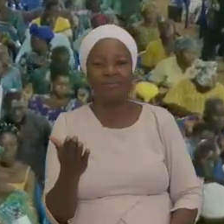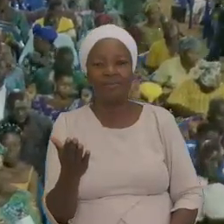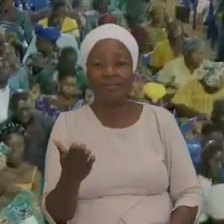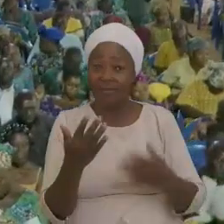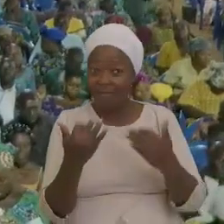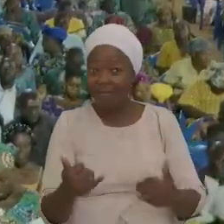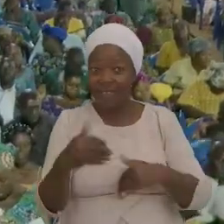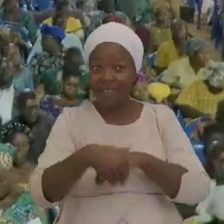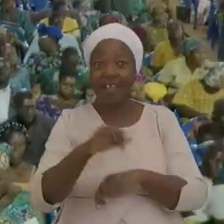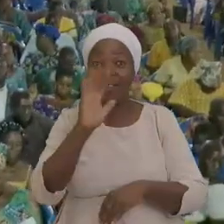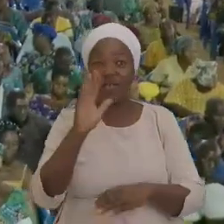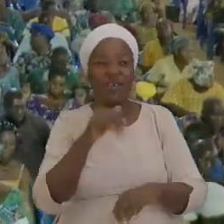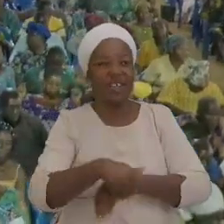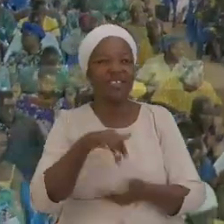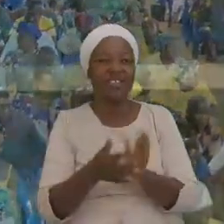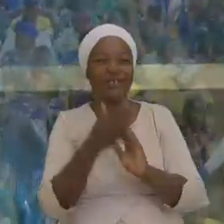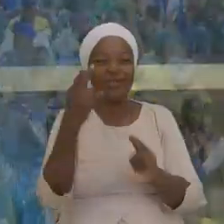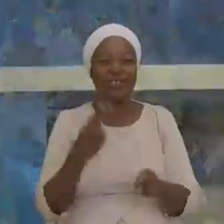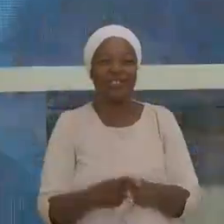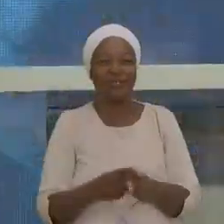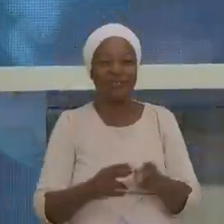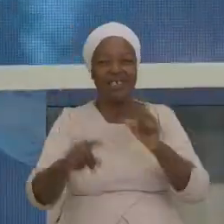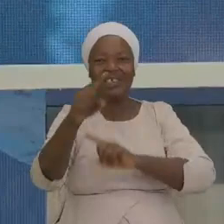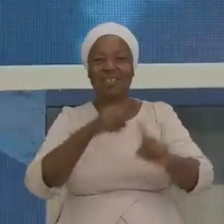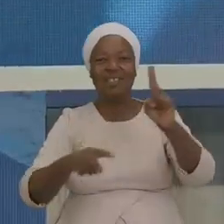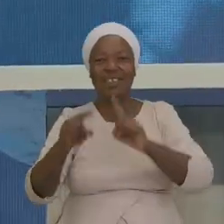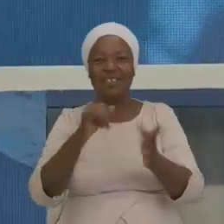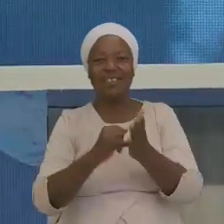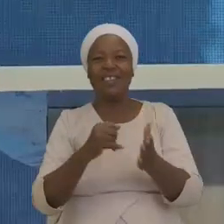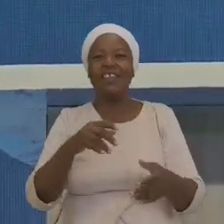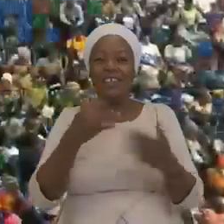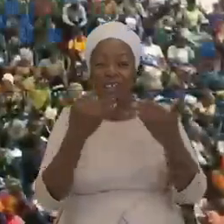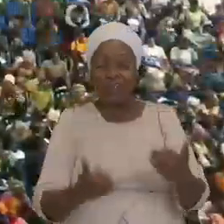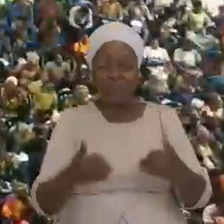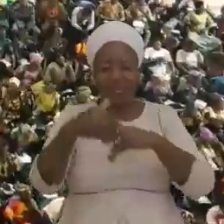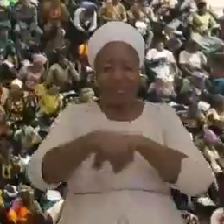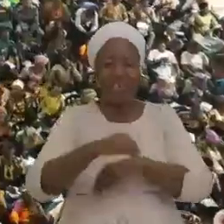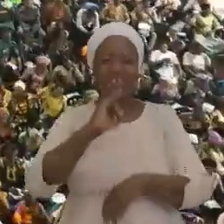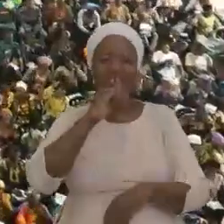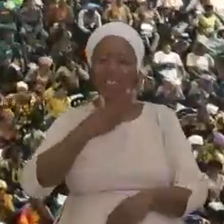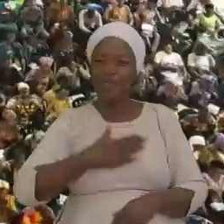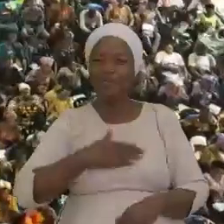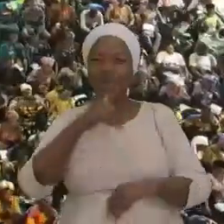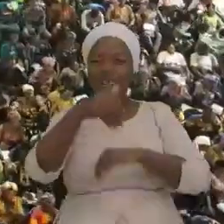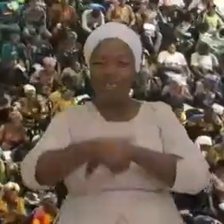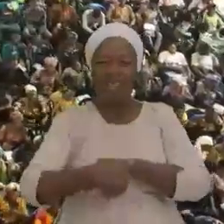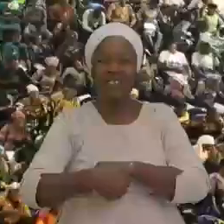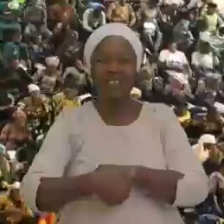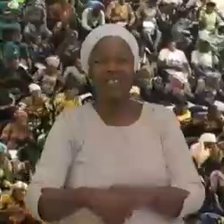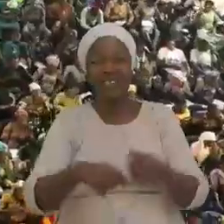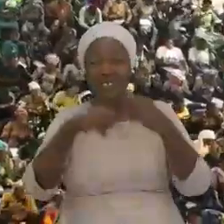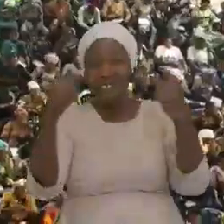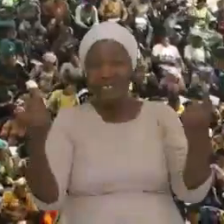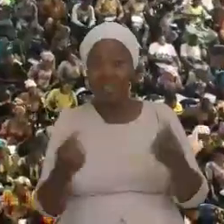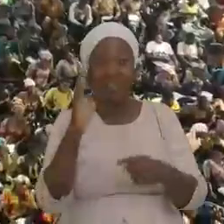Tonight is your night. Say, tonight is my night. Sin will vanish